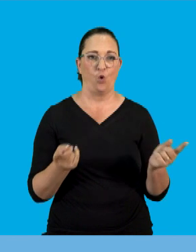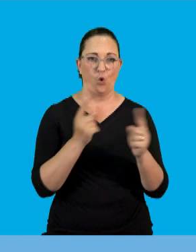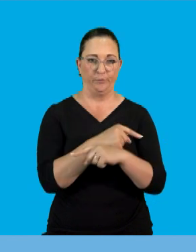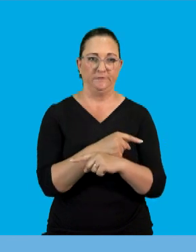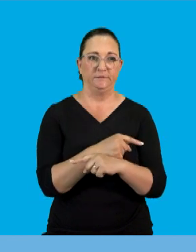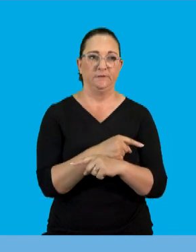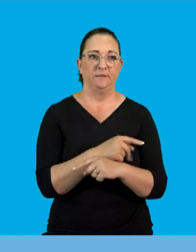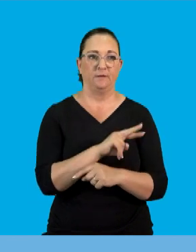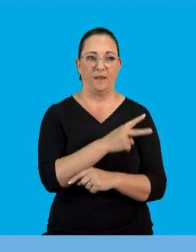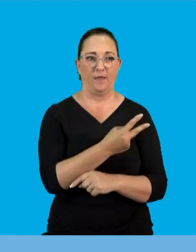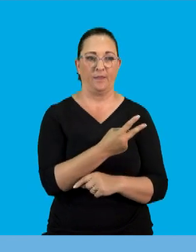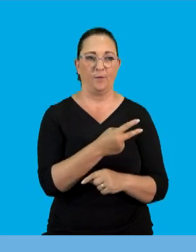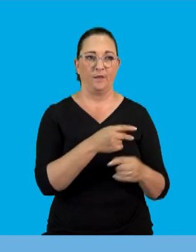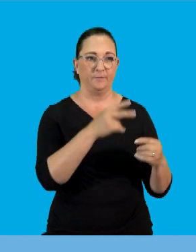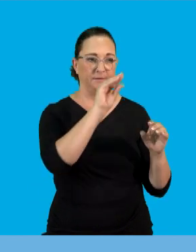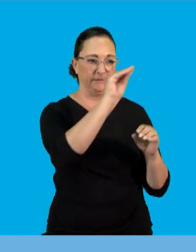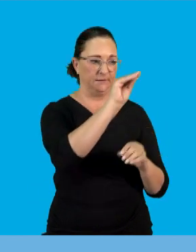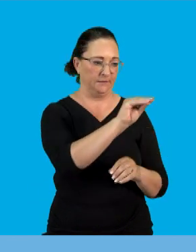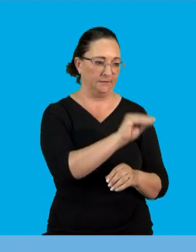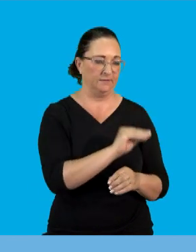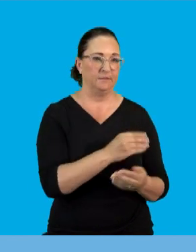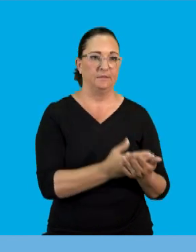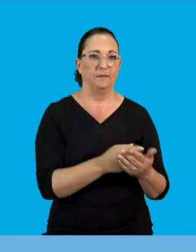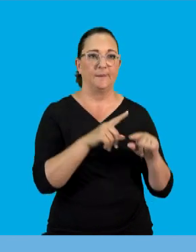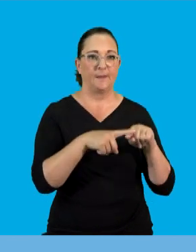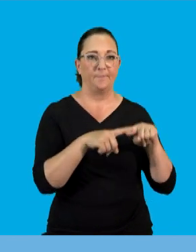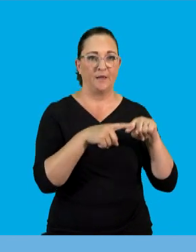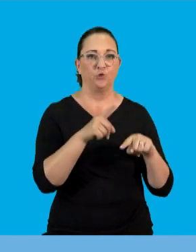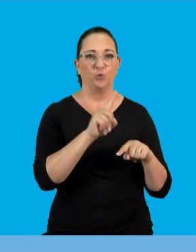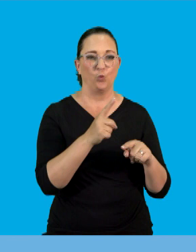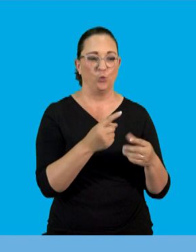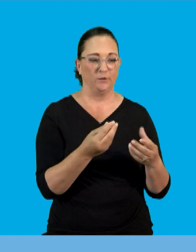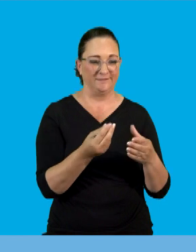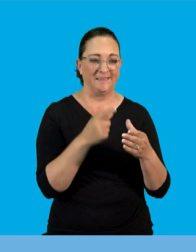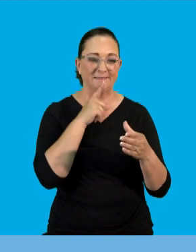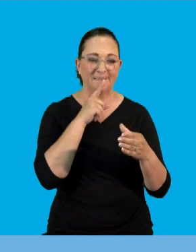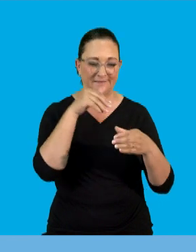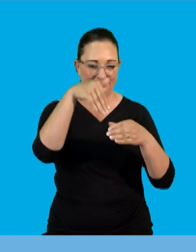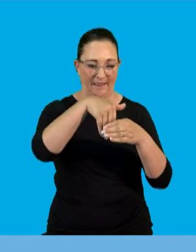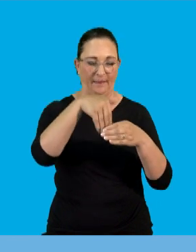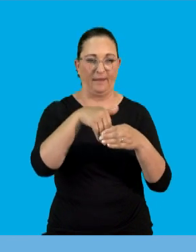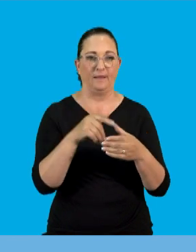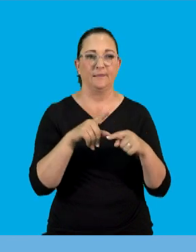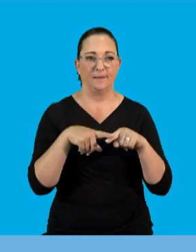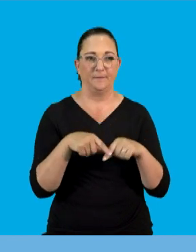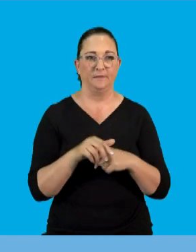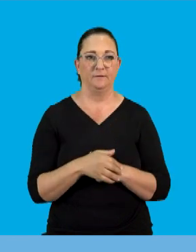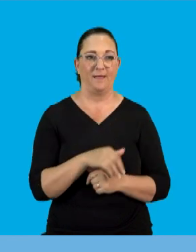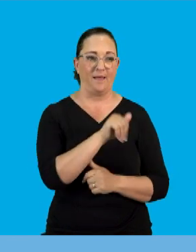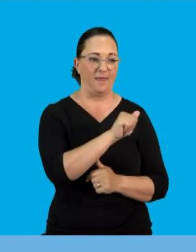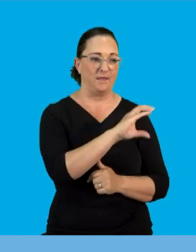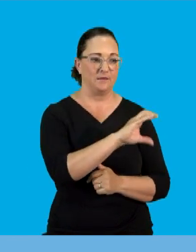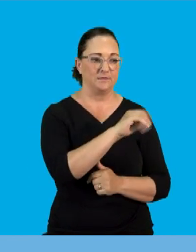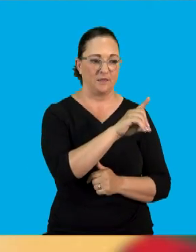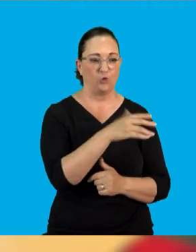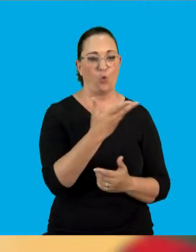blue to red. So we can see all the other indicators, how they change color depending on the substance that they are trying to test,